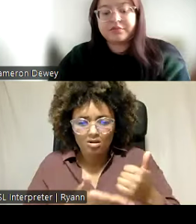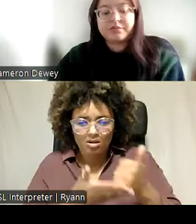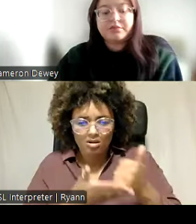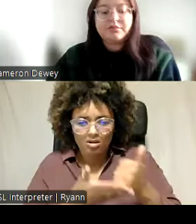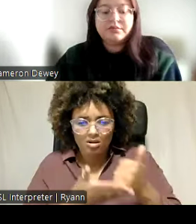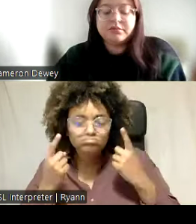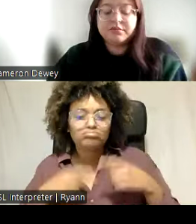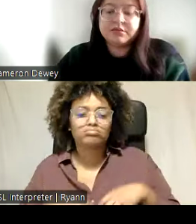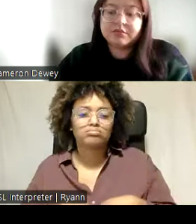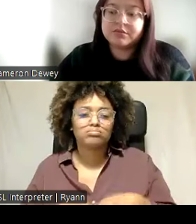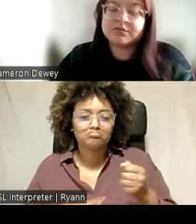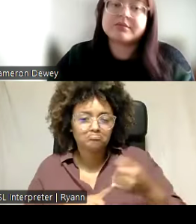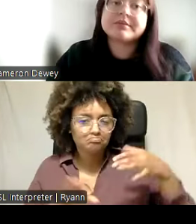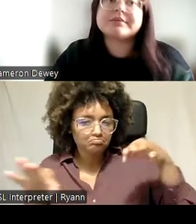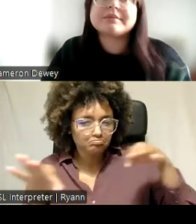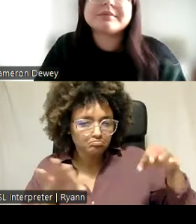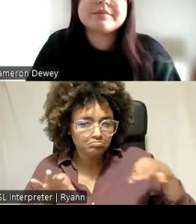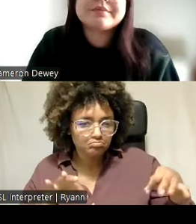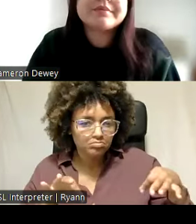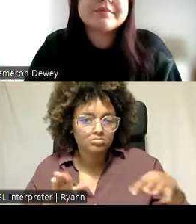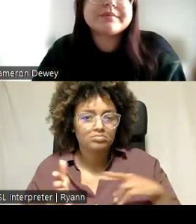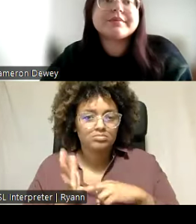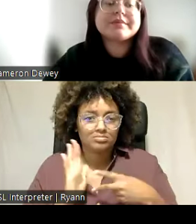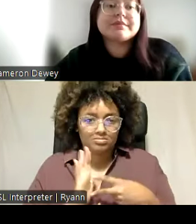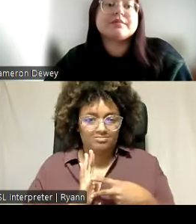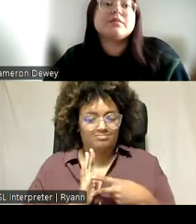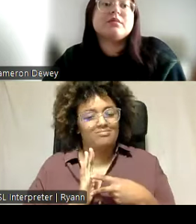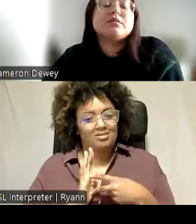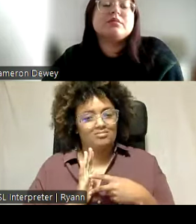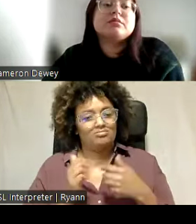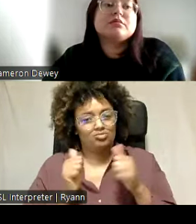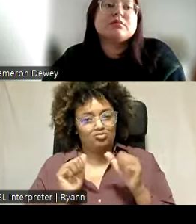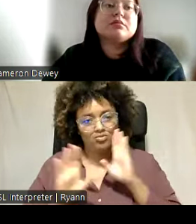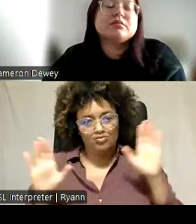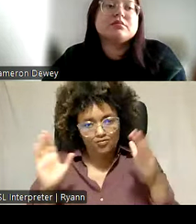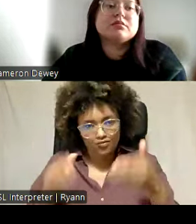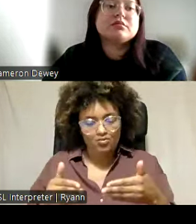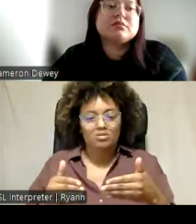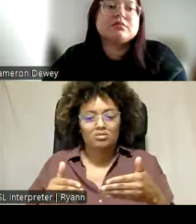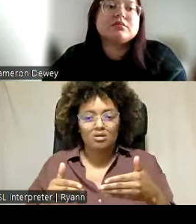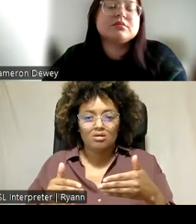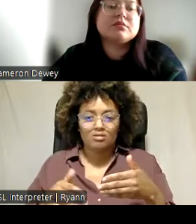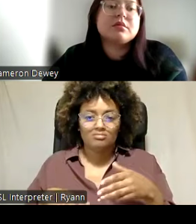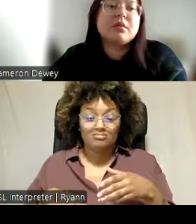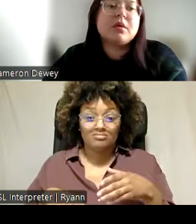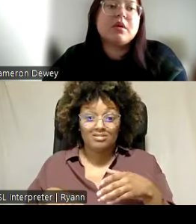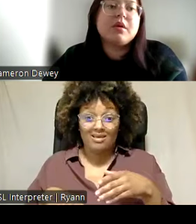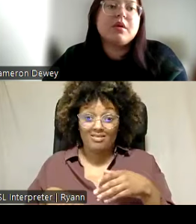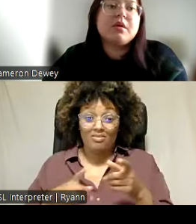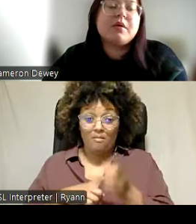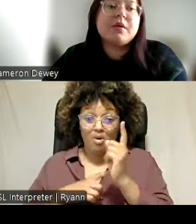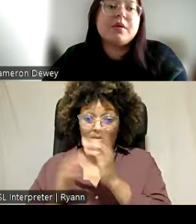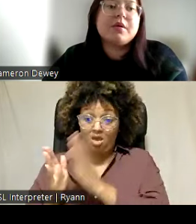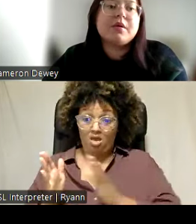not making it so much about the chronological order of the narrative, but more so what the survivor can